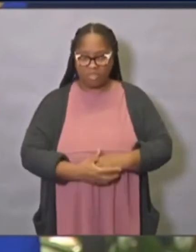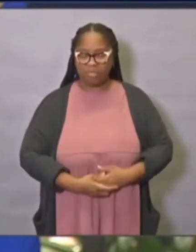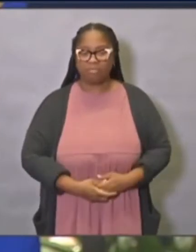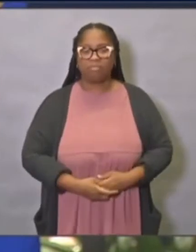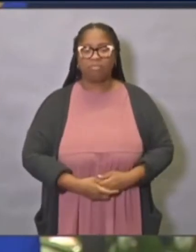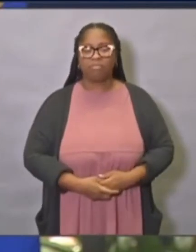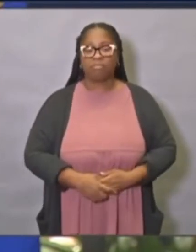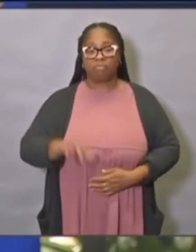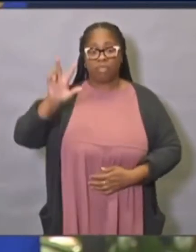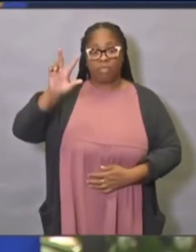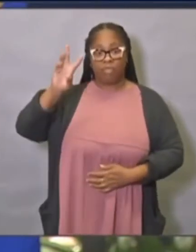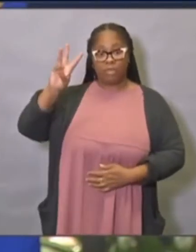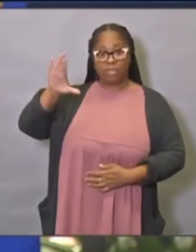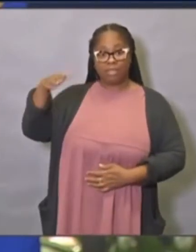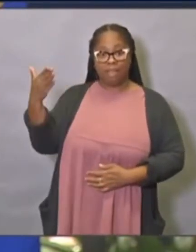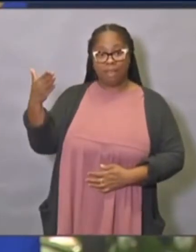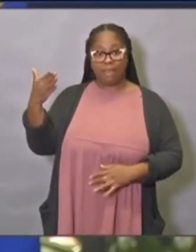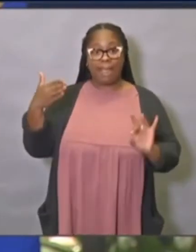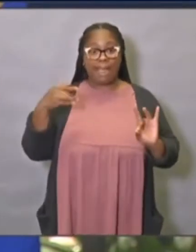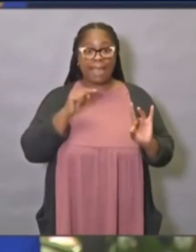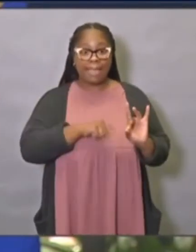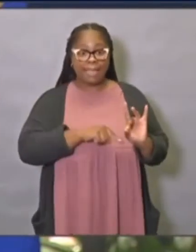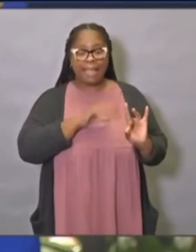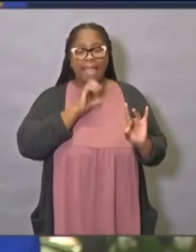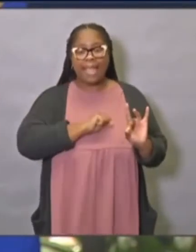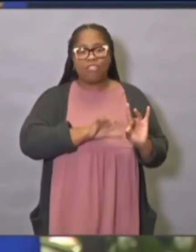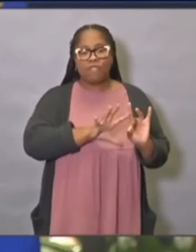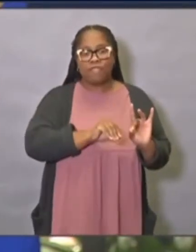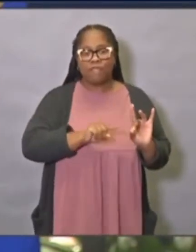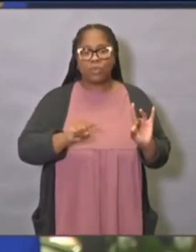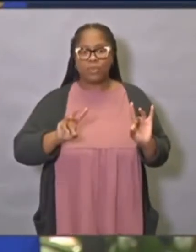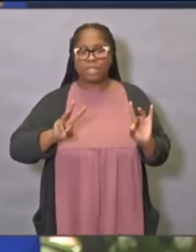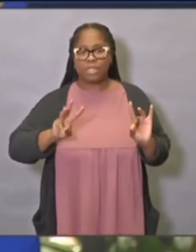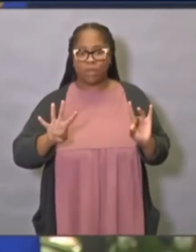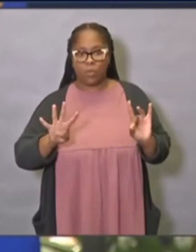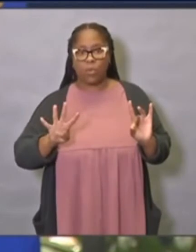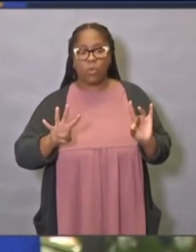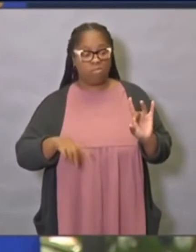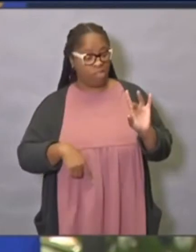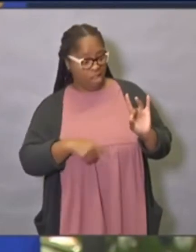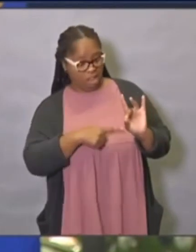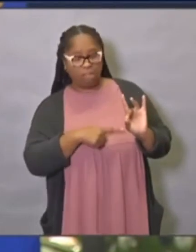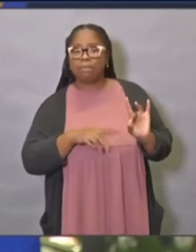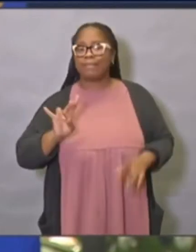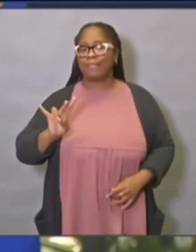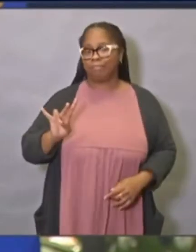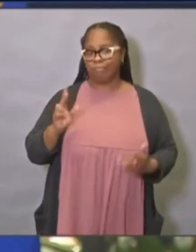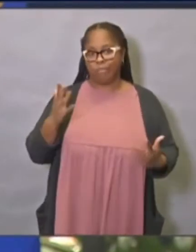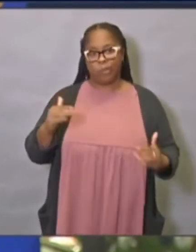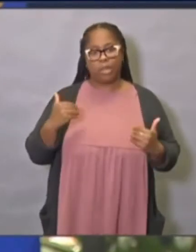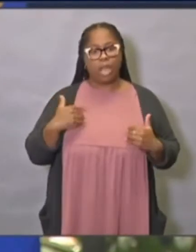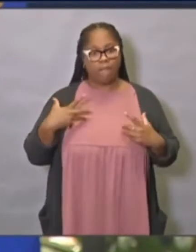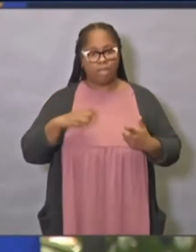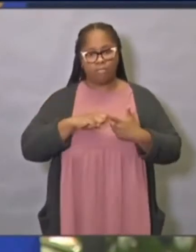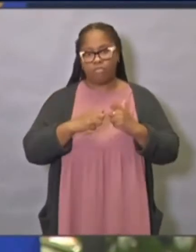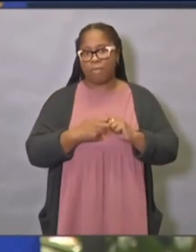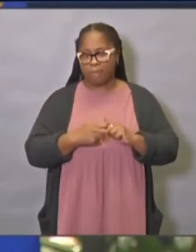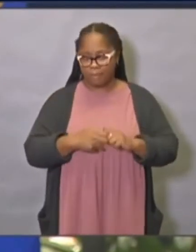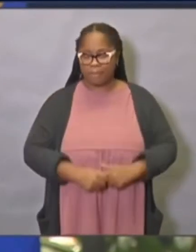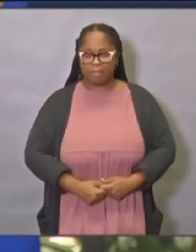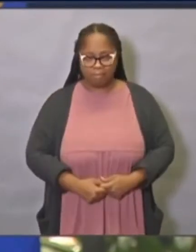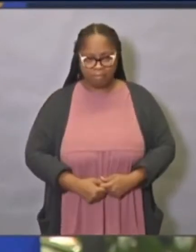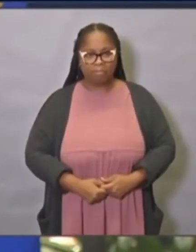8 people who passed away are between the ages of 50 and 64, and 7 people in this age group had underlying health